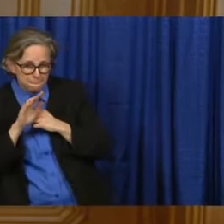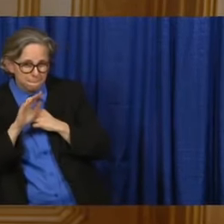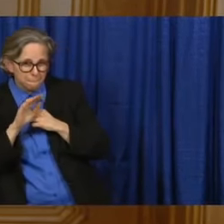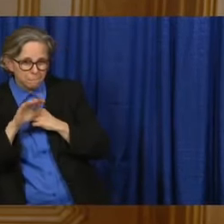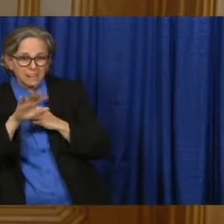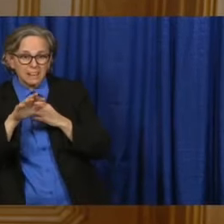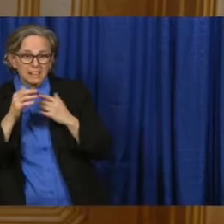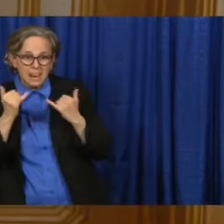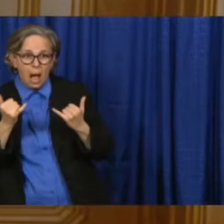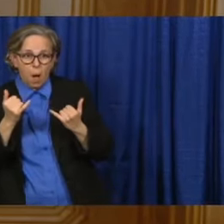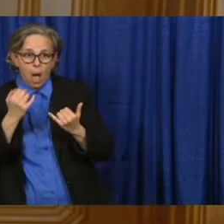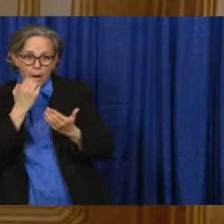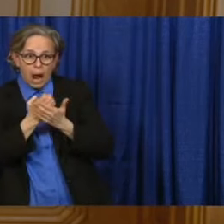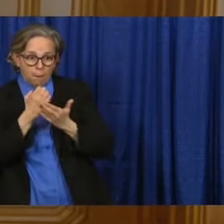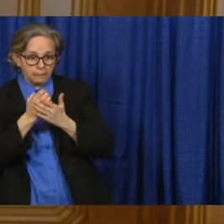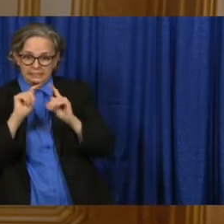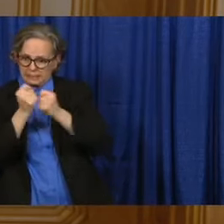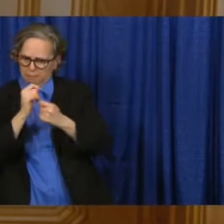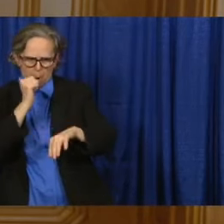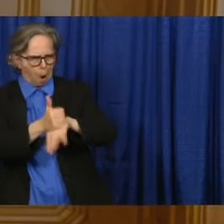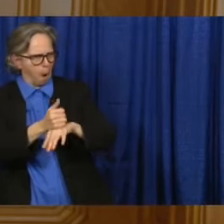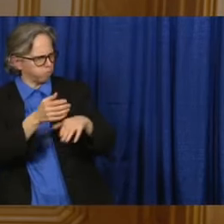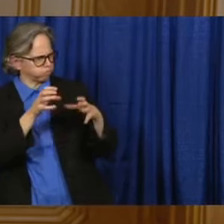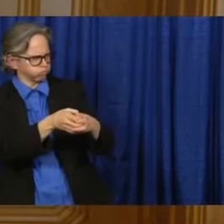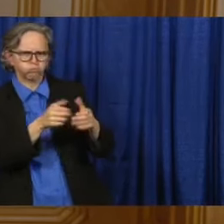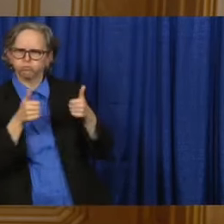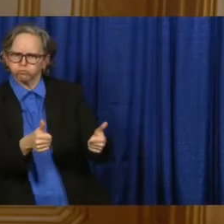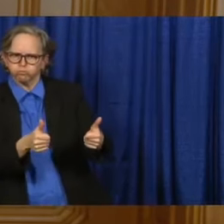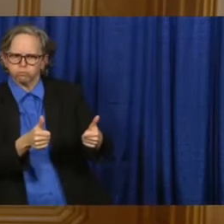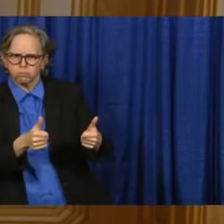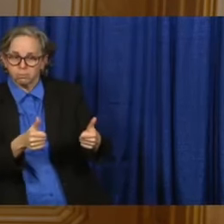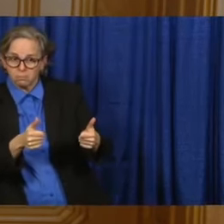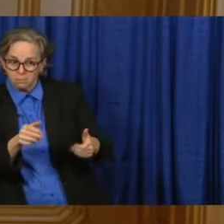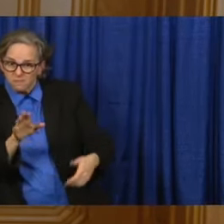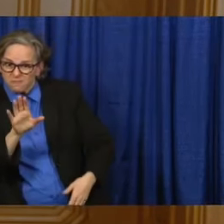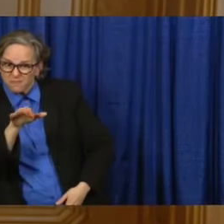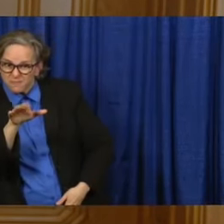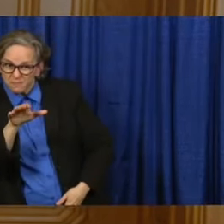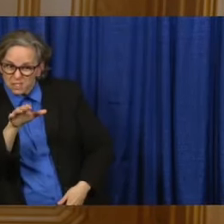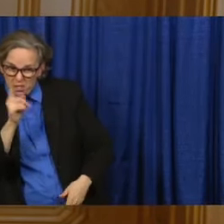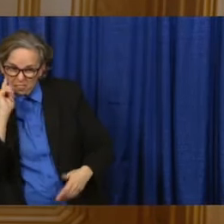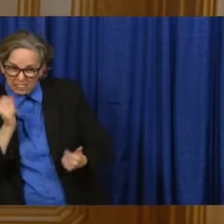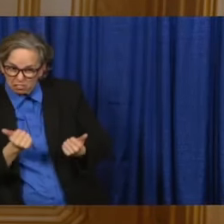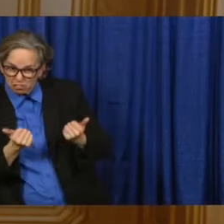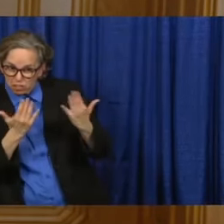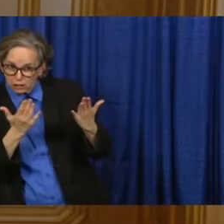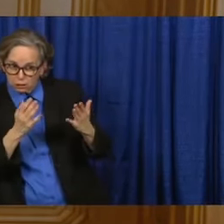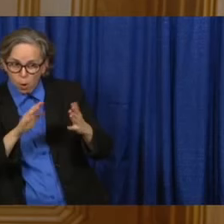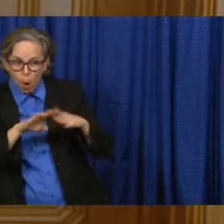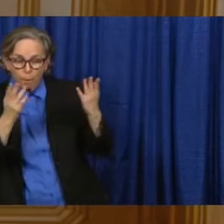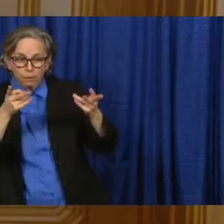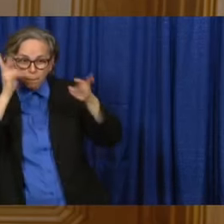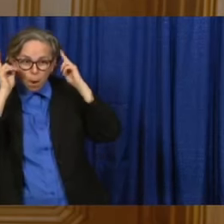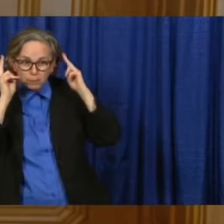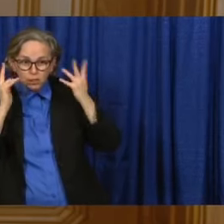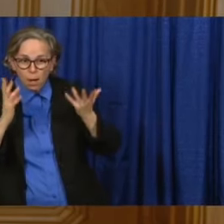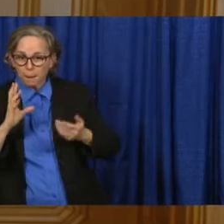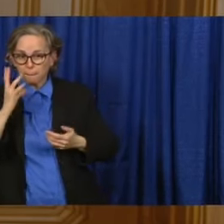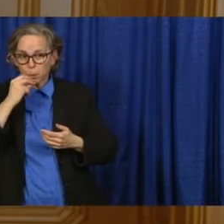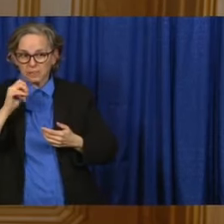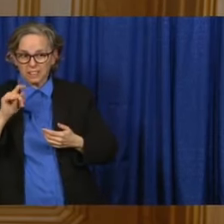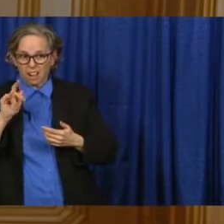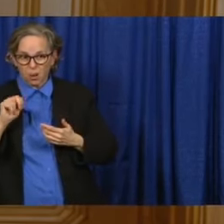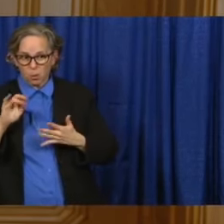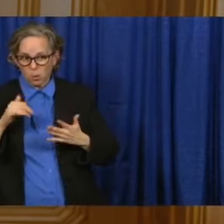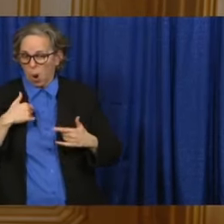team established, you might want to suggest that, to open the barbershops and the beauty salons, because we might be looking pretty bad in a few weeks.